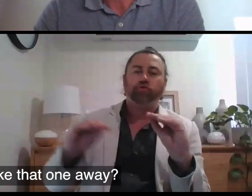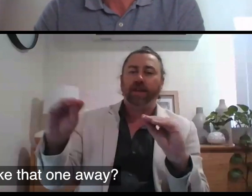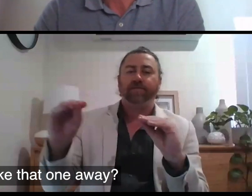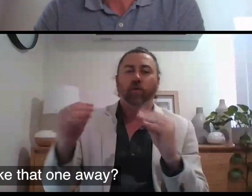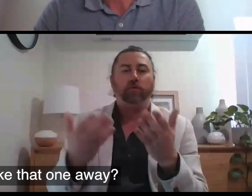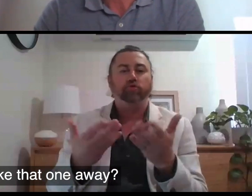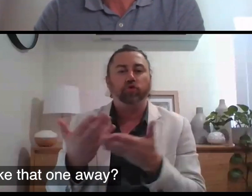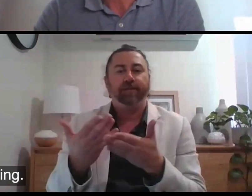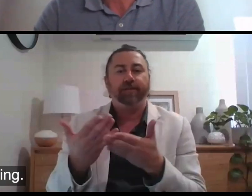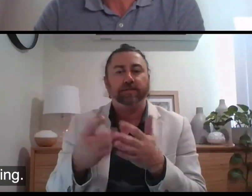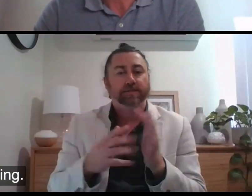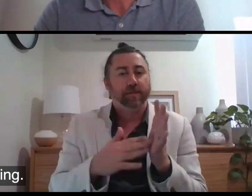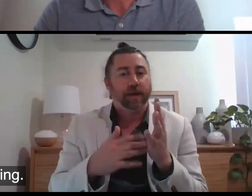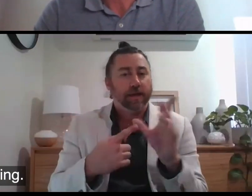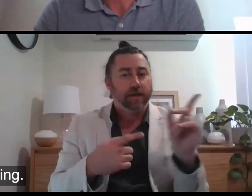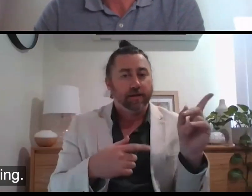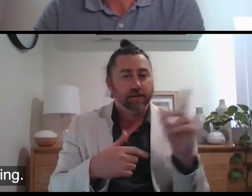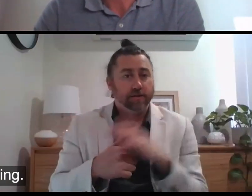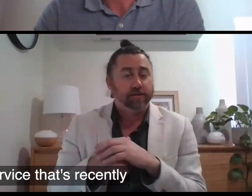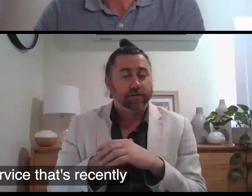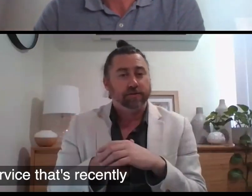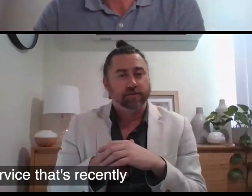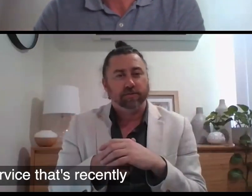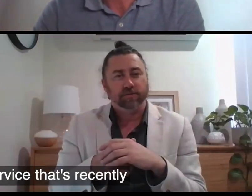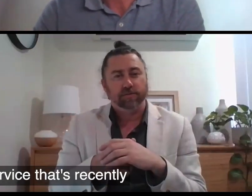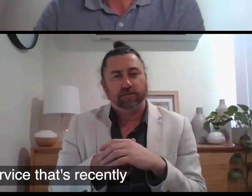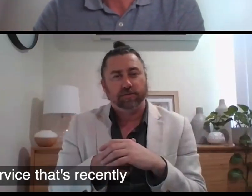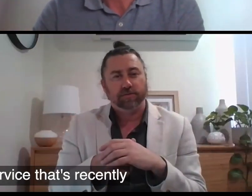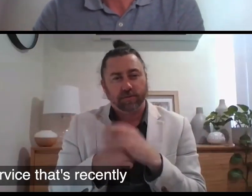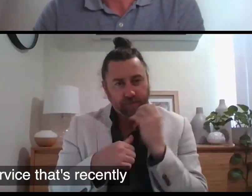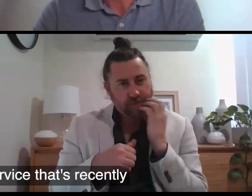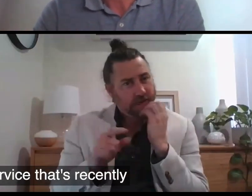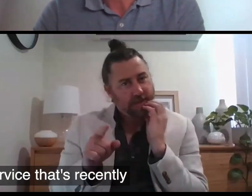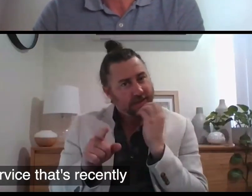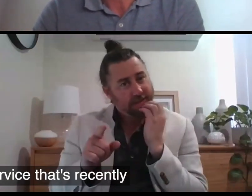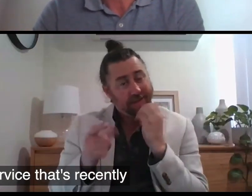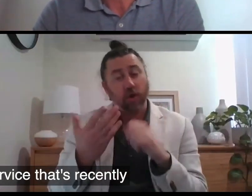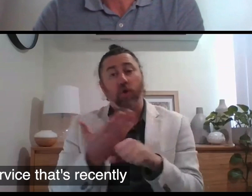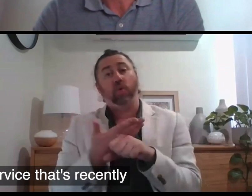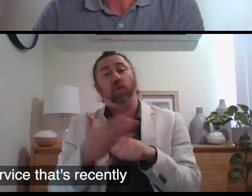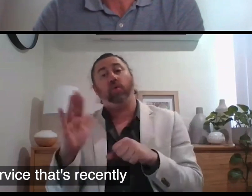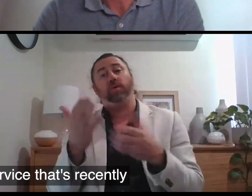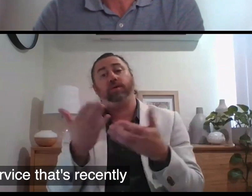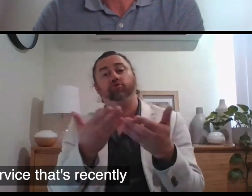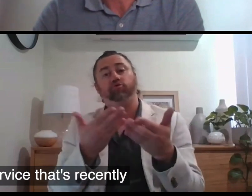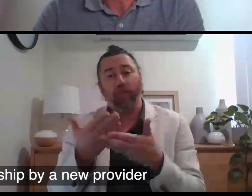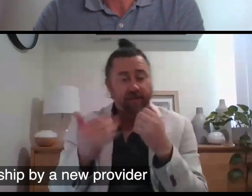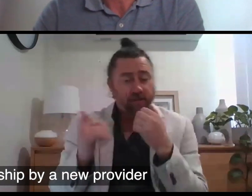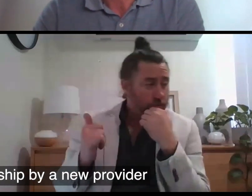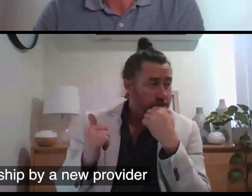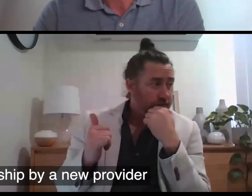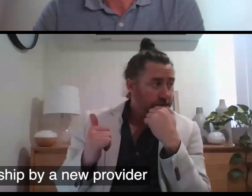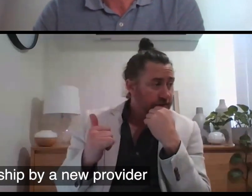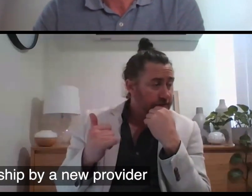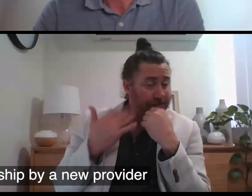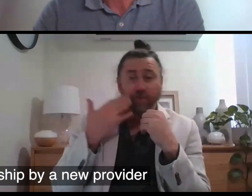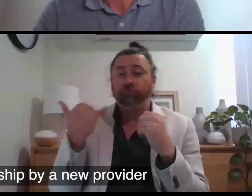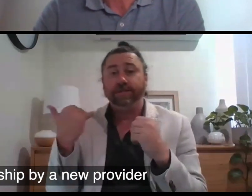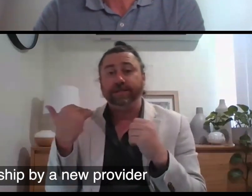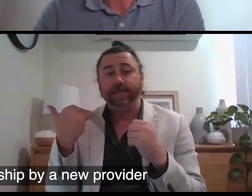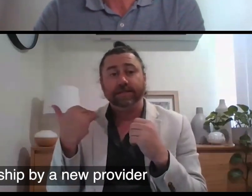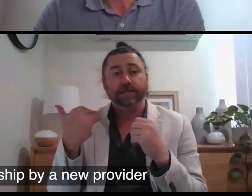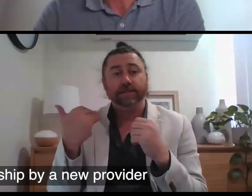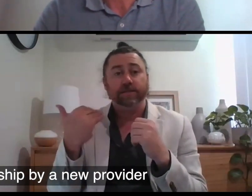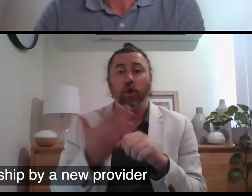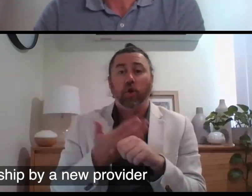would you like to take that one away? Yeah, sure thing. So for a new service or a service that's recently been taken over